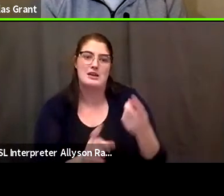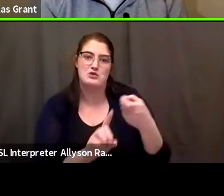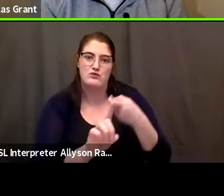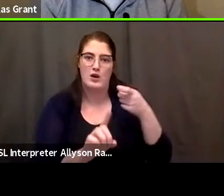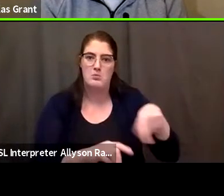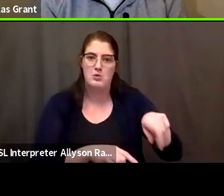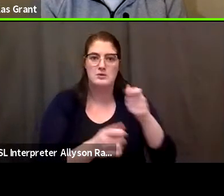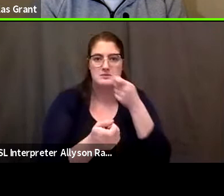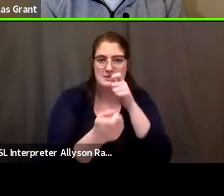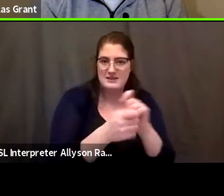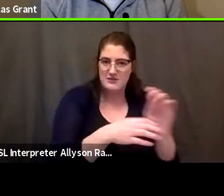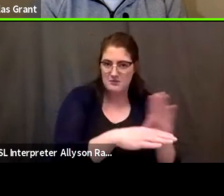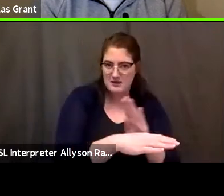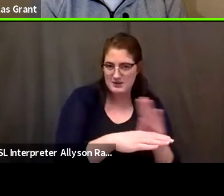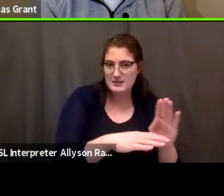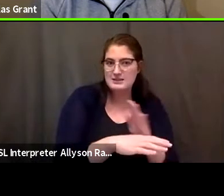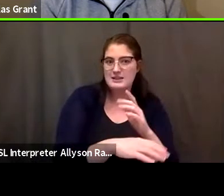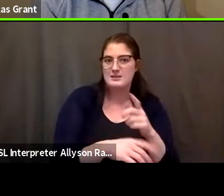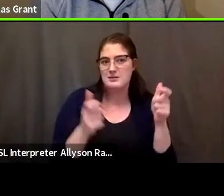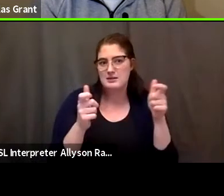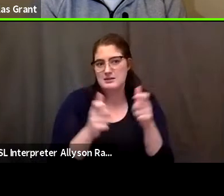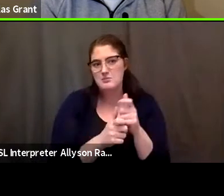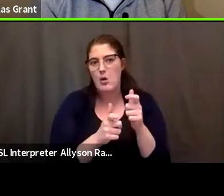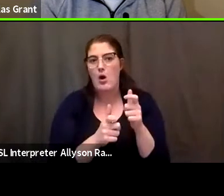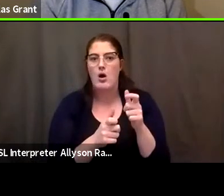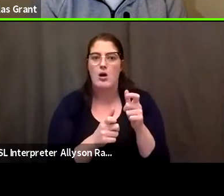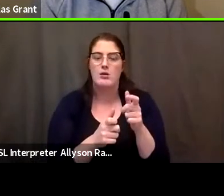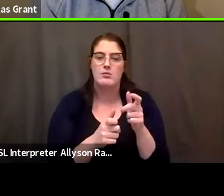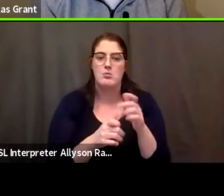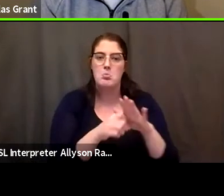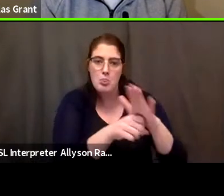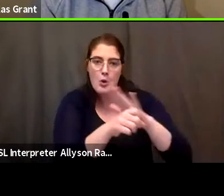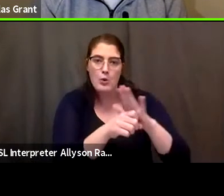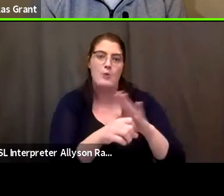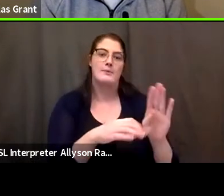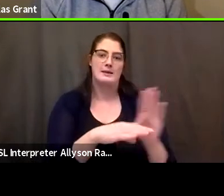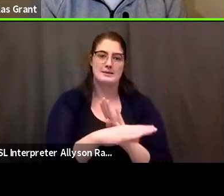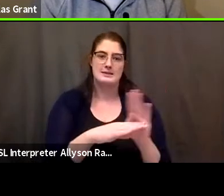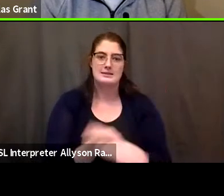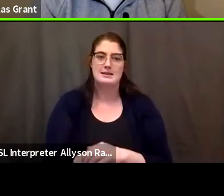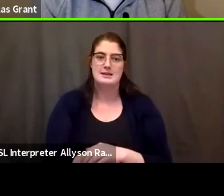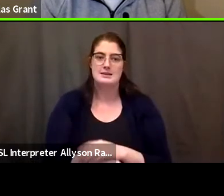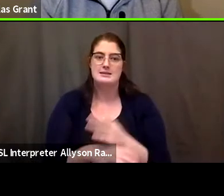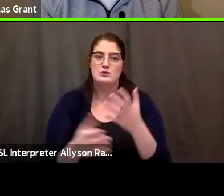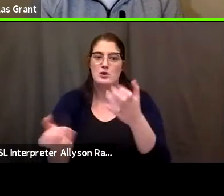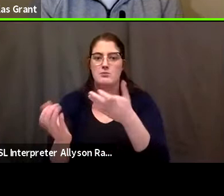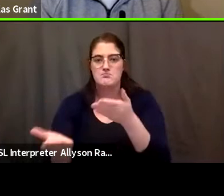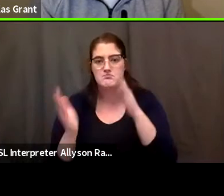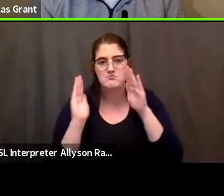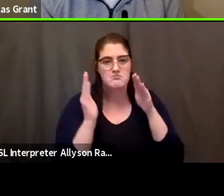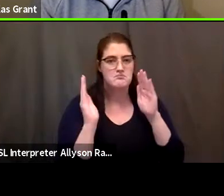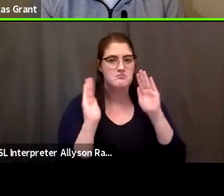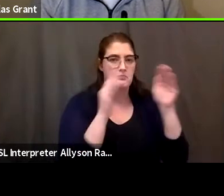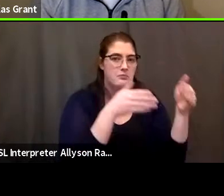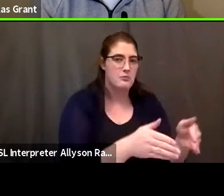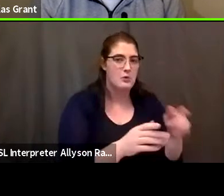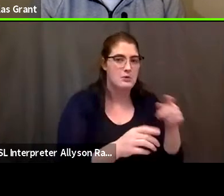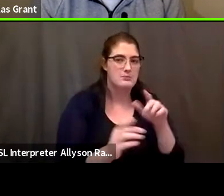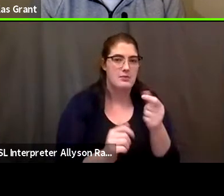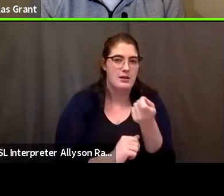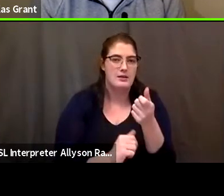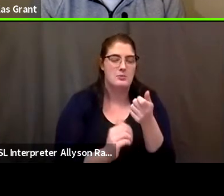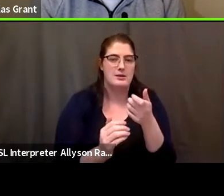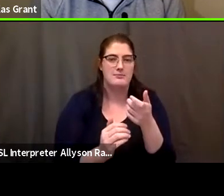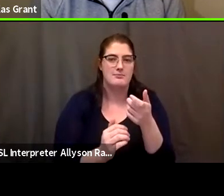enterprises and small businesses here in the District of Columbia. I want to shift gears a little bit and